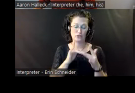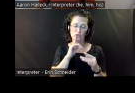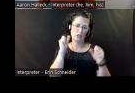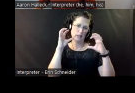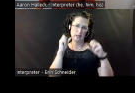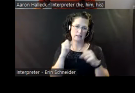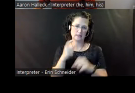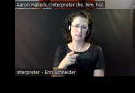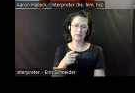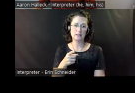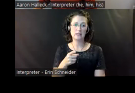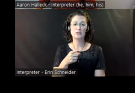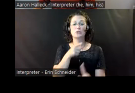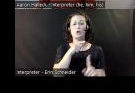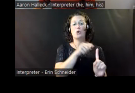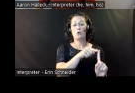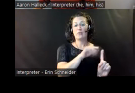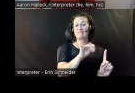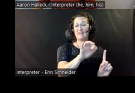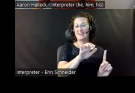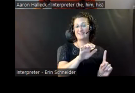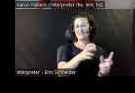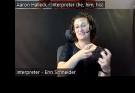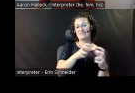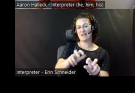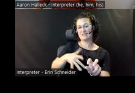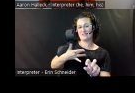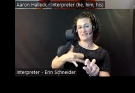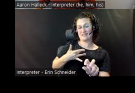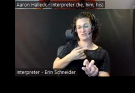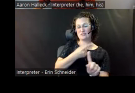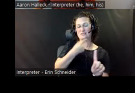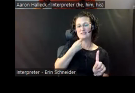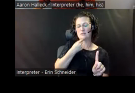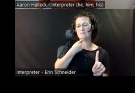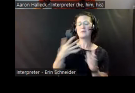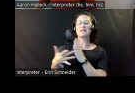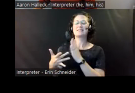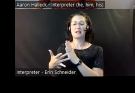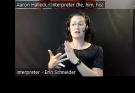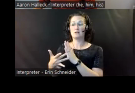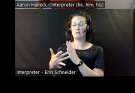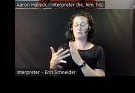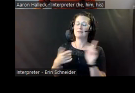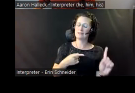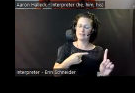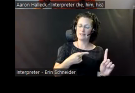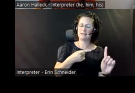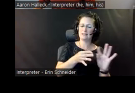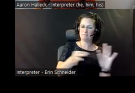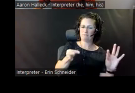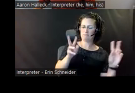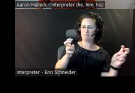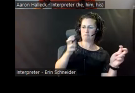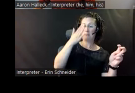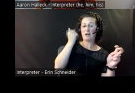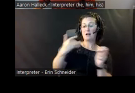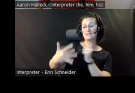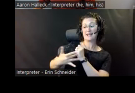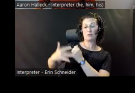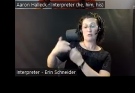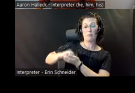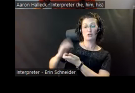he invest in the sensors there, he was because we were able to, or the technical partners were able to deliver on what was